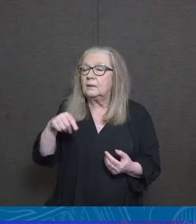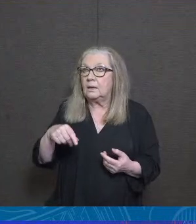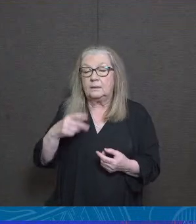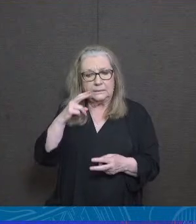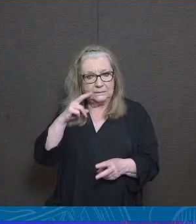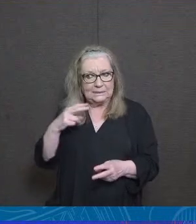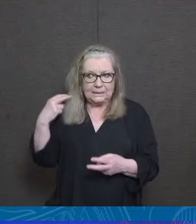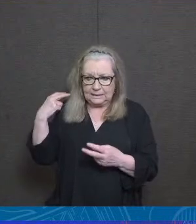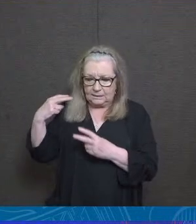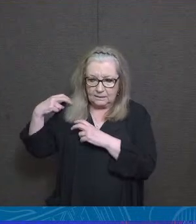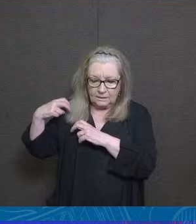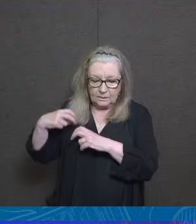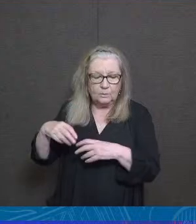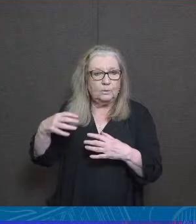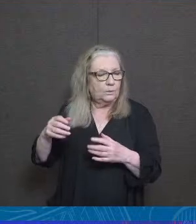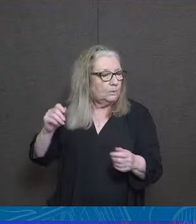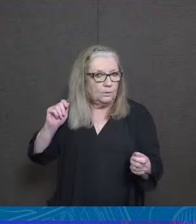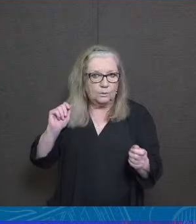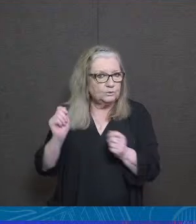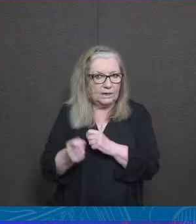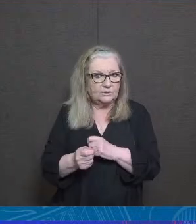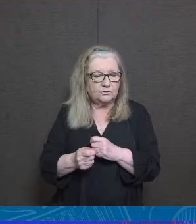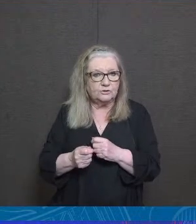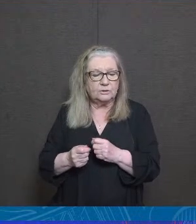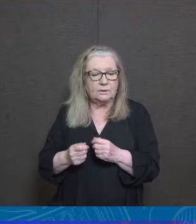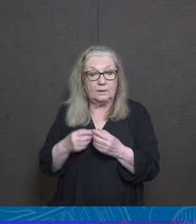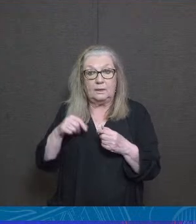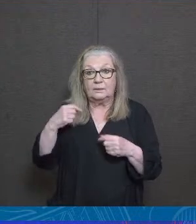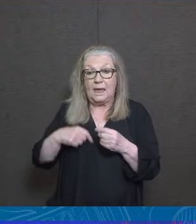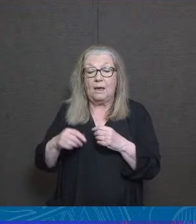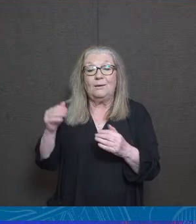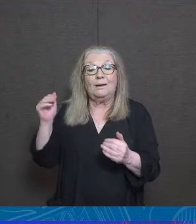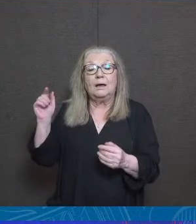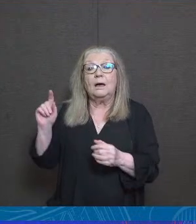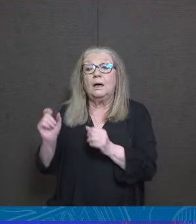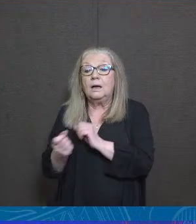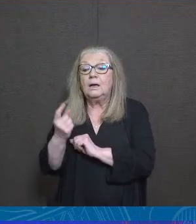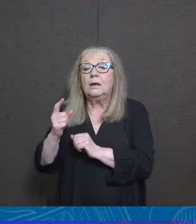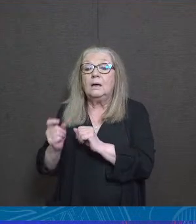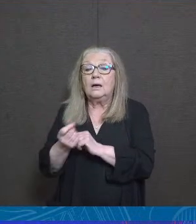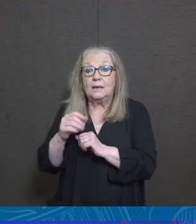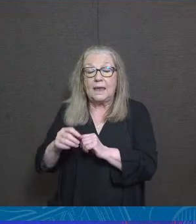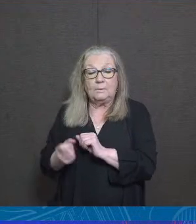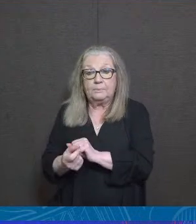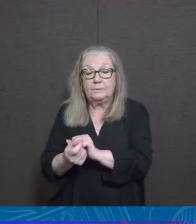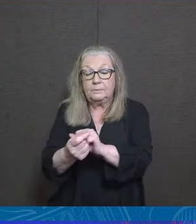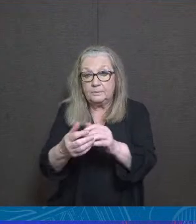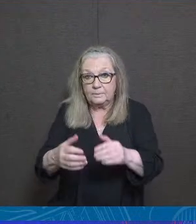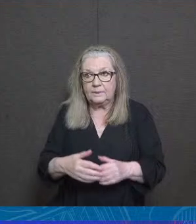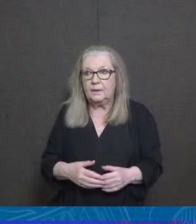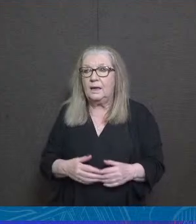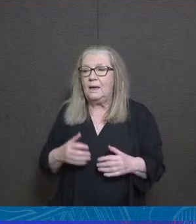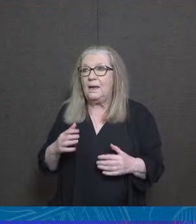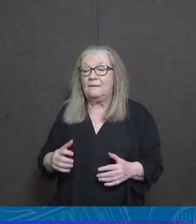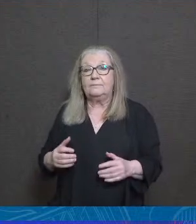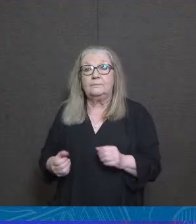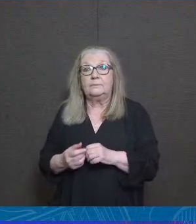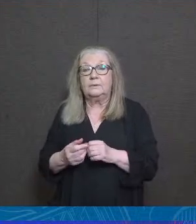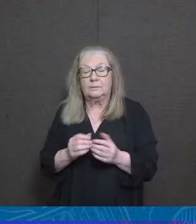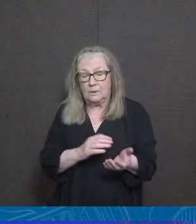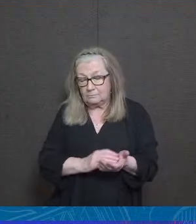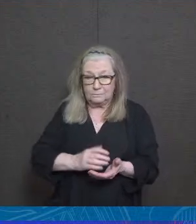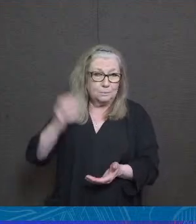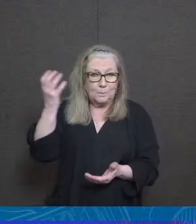changing frequency, and their tracks are also changing. So this is really great, latest research, but we actually don't really have the data to how